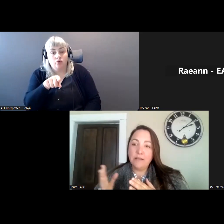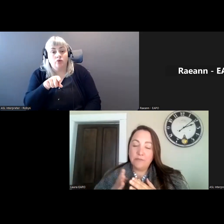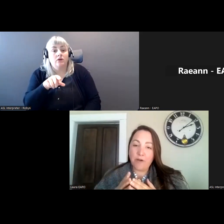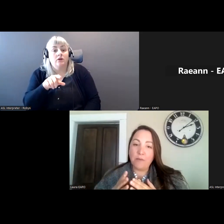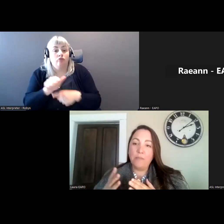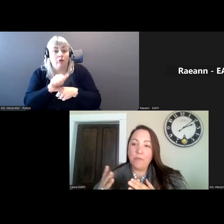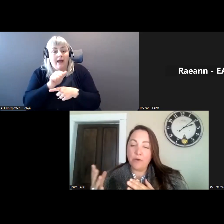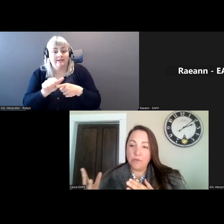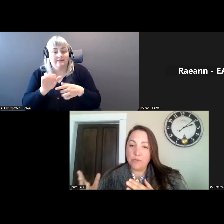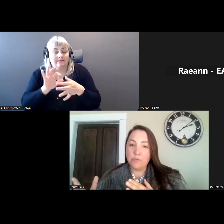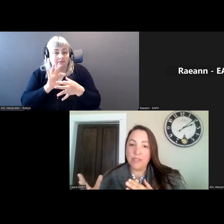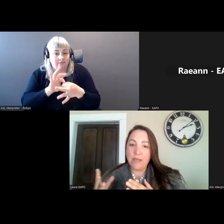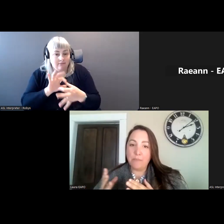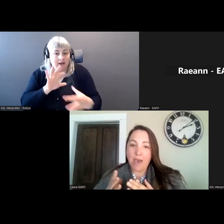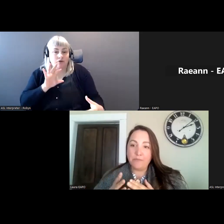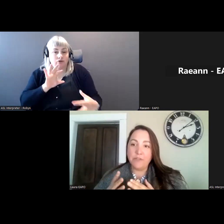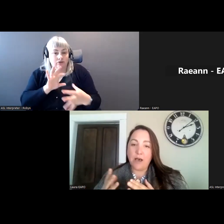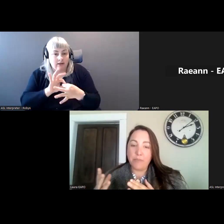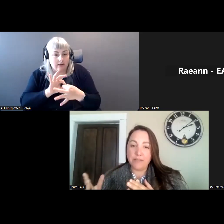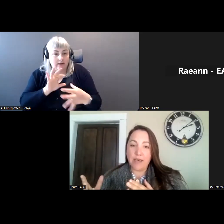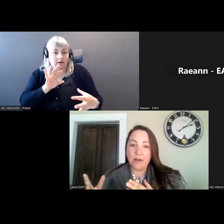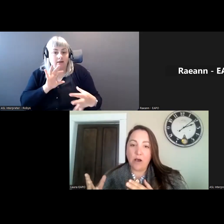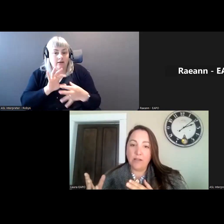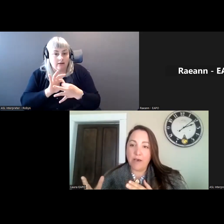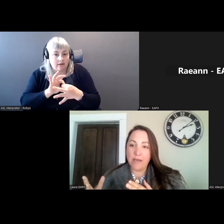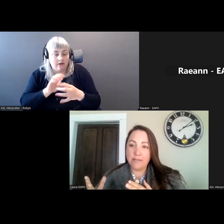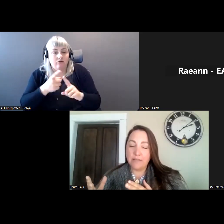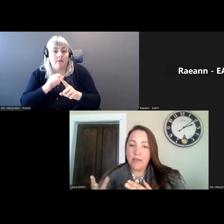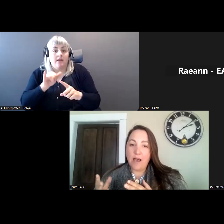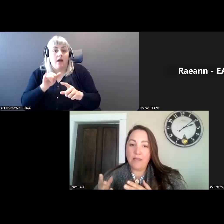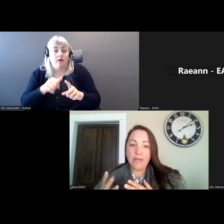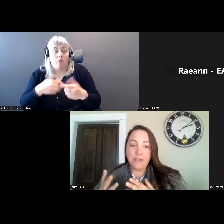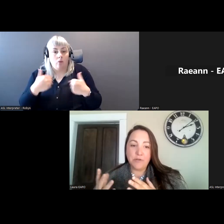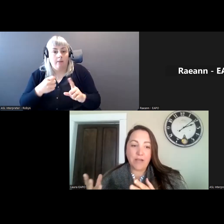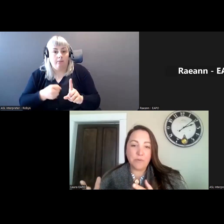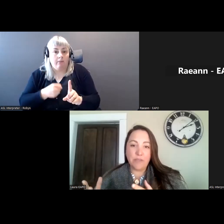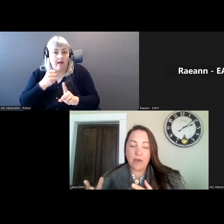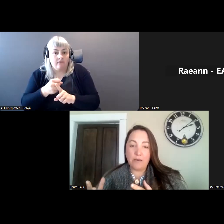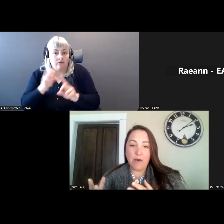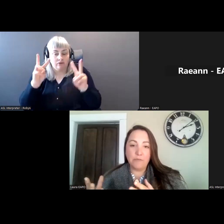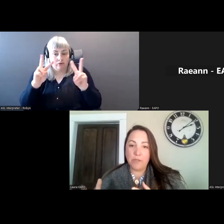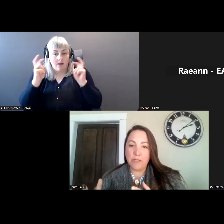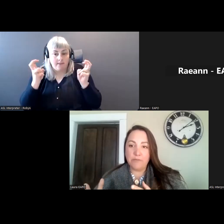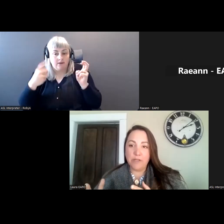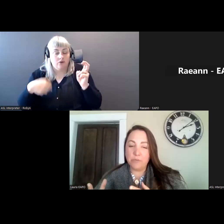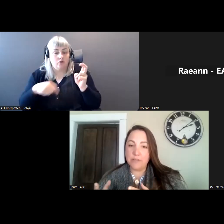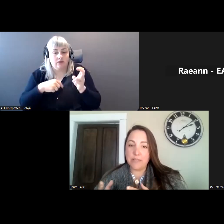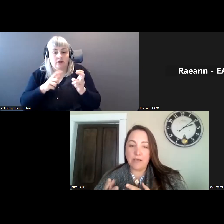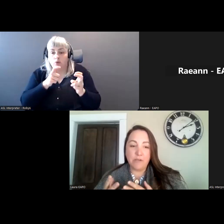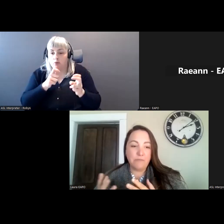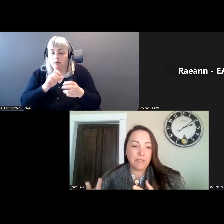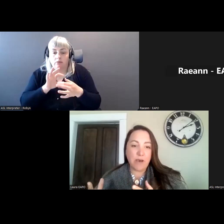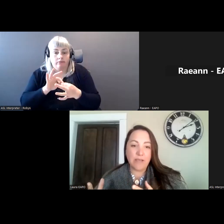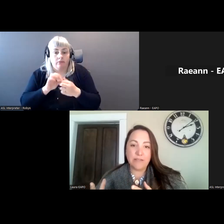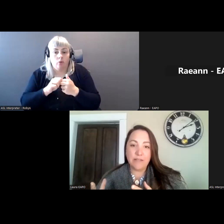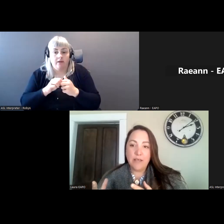pendulating from those really impactful topics that all of us that interact with vulnerable individuals that